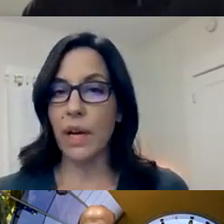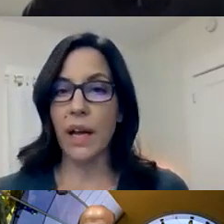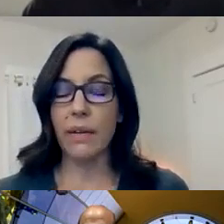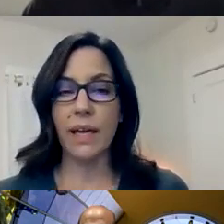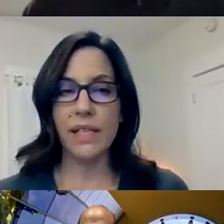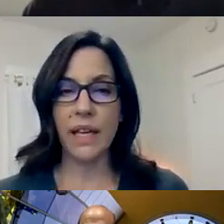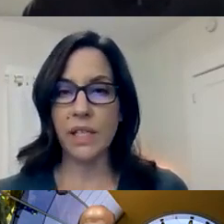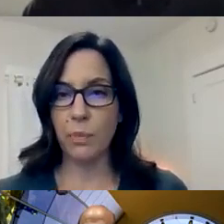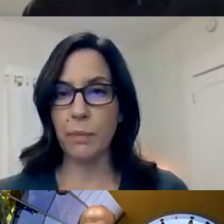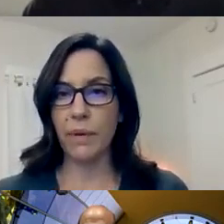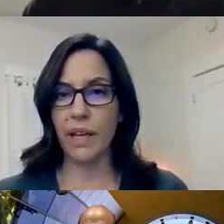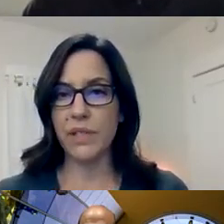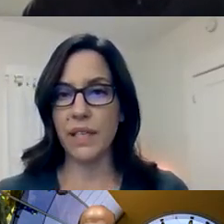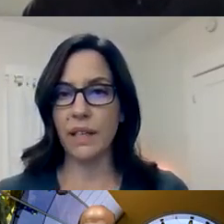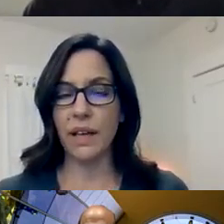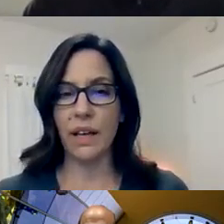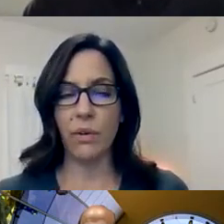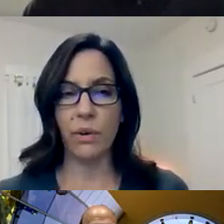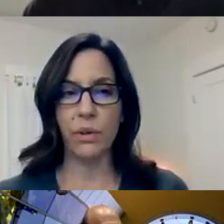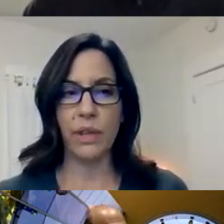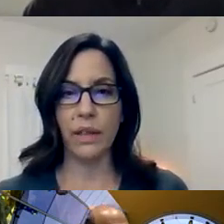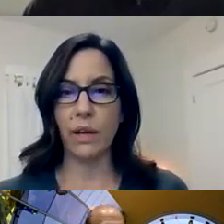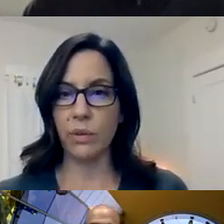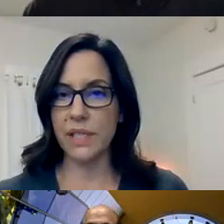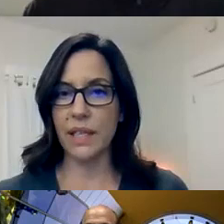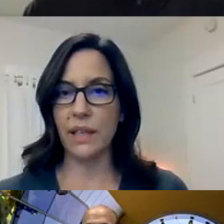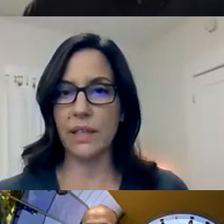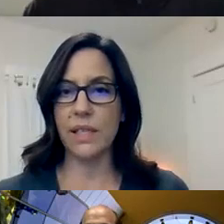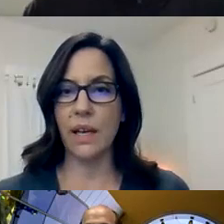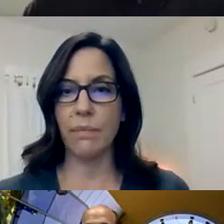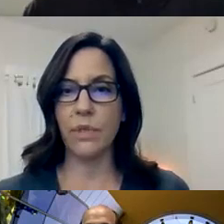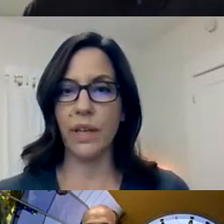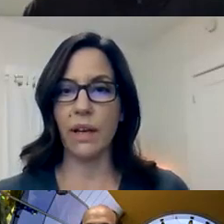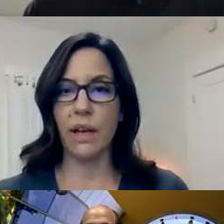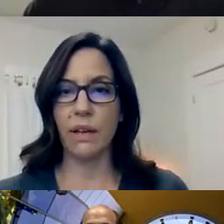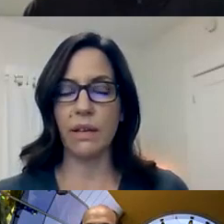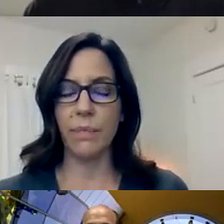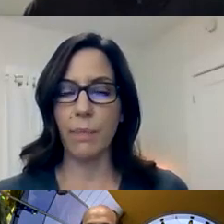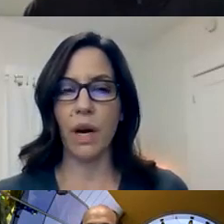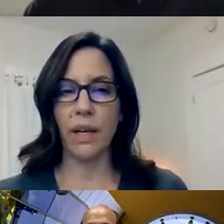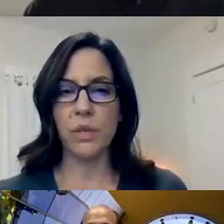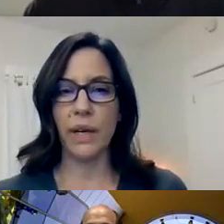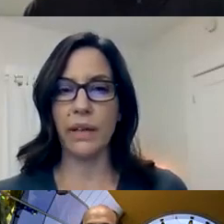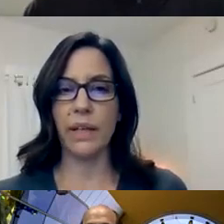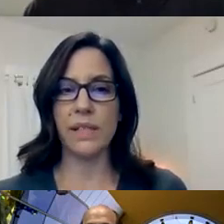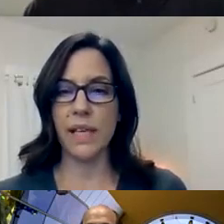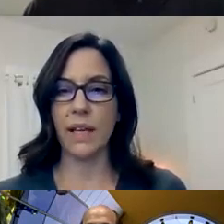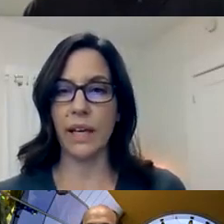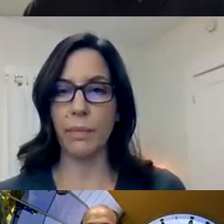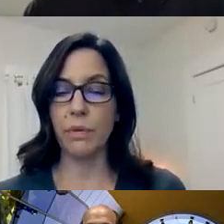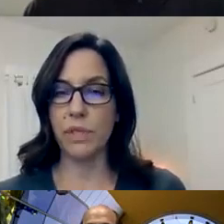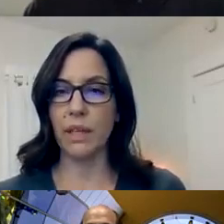with other sites. So people may have seen or heard that Cal North State is doing a pod, as well